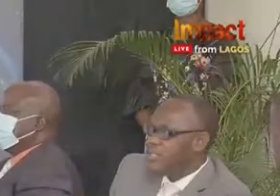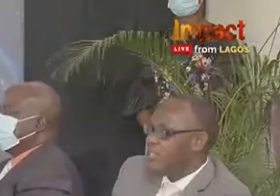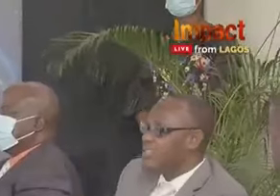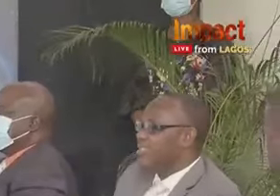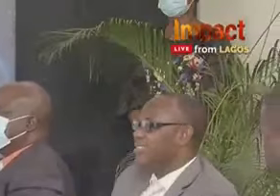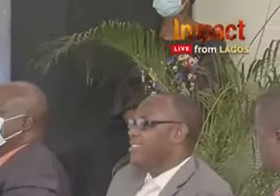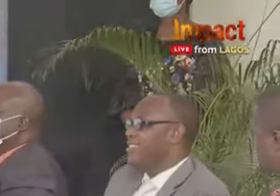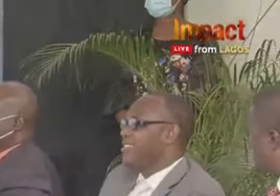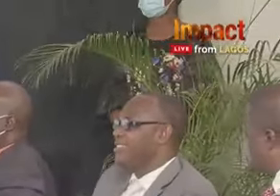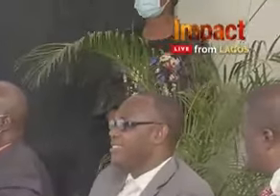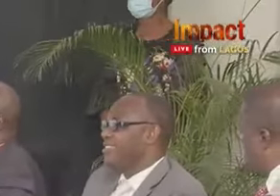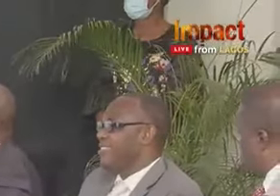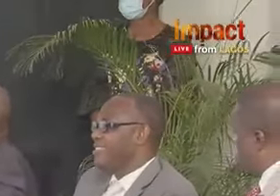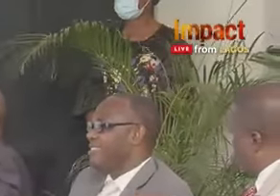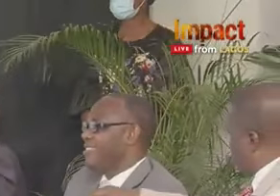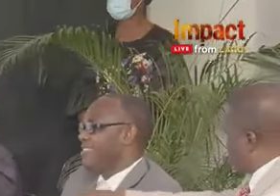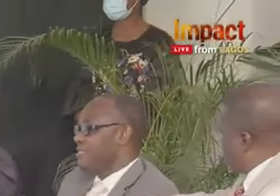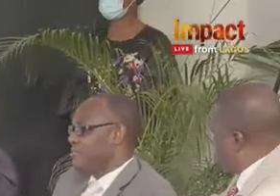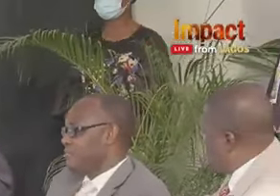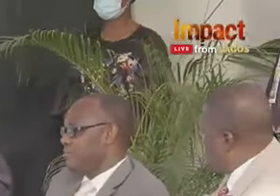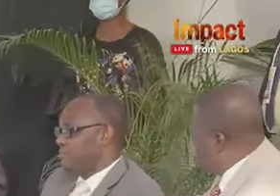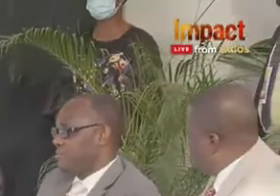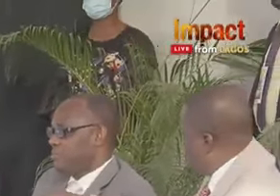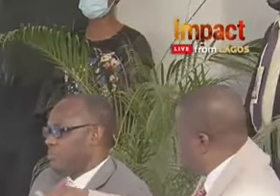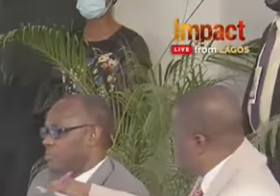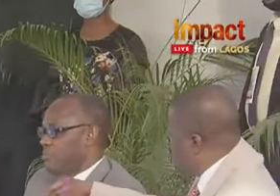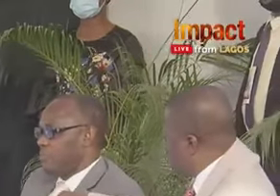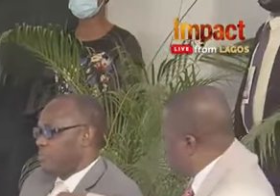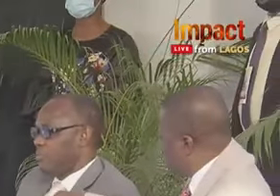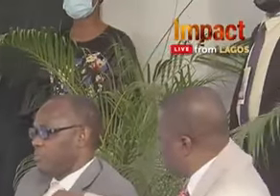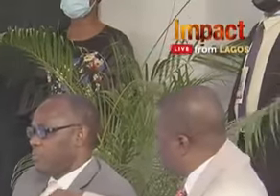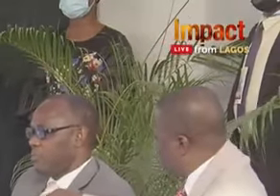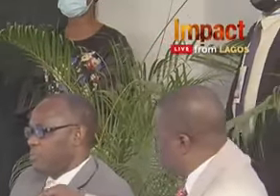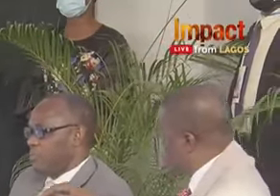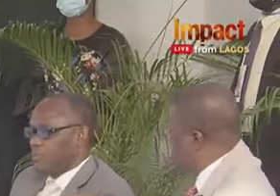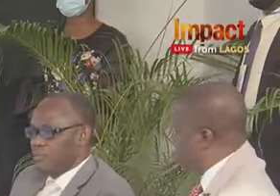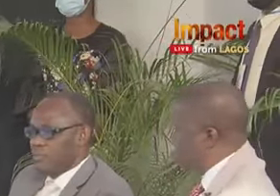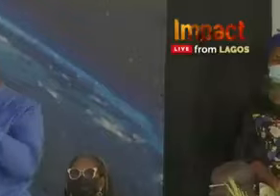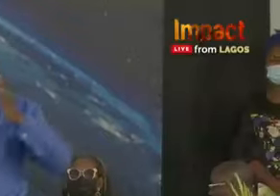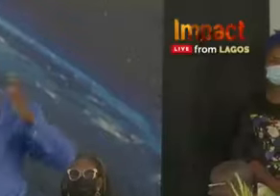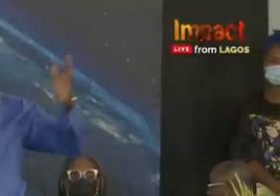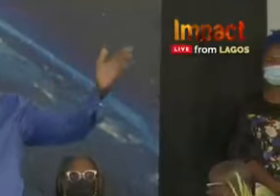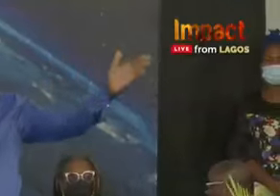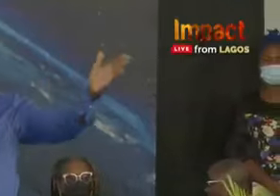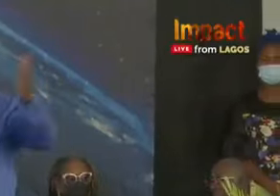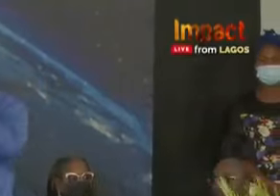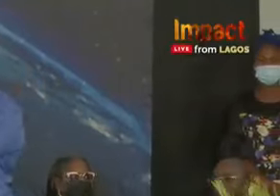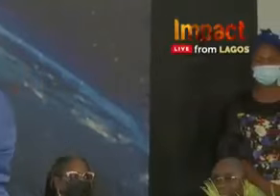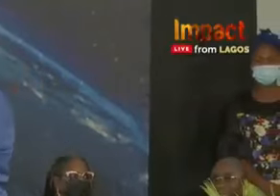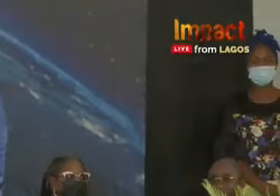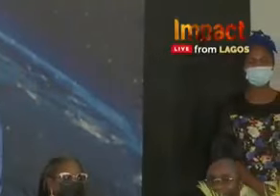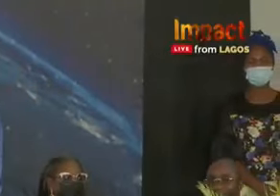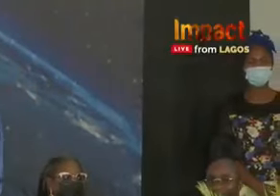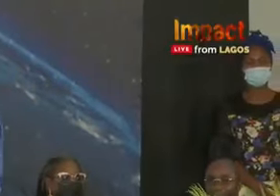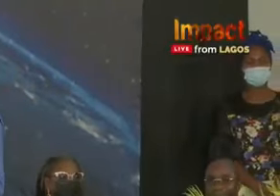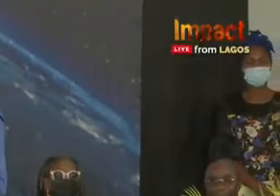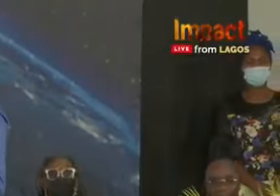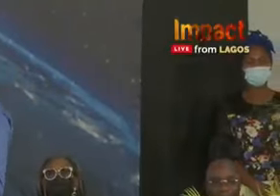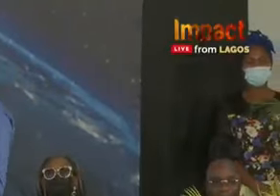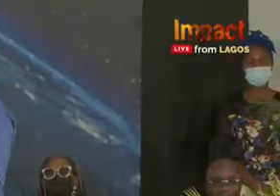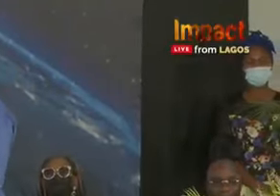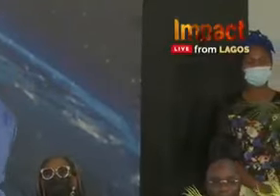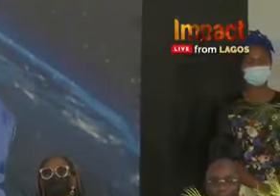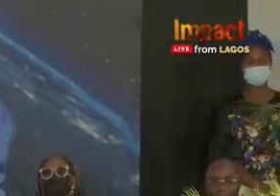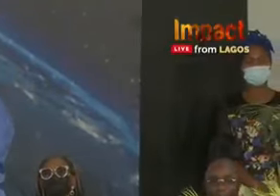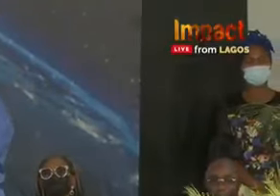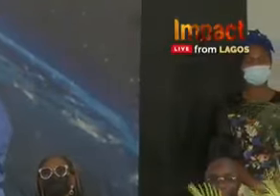We're also glad to have our very senior pastors. They are dotted on each sides of the room,